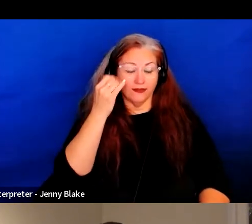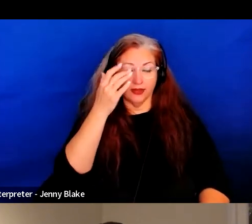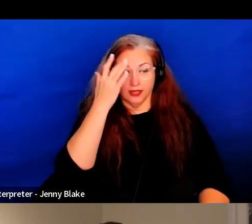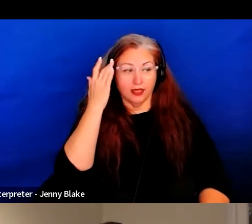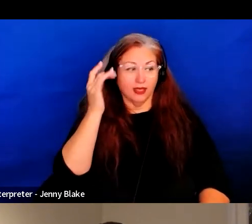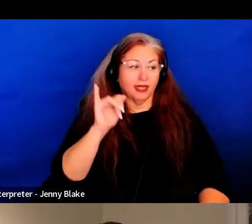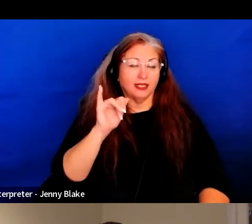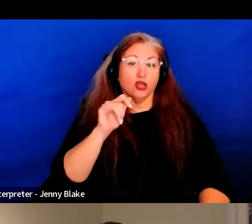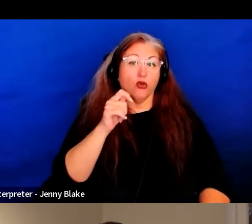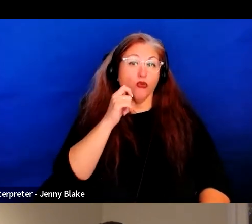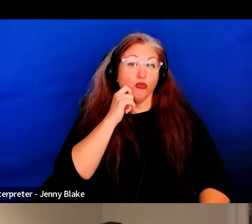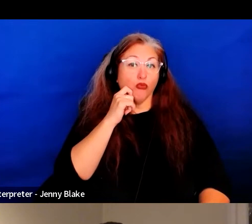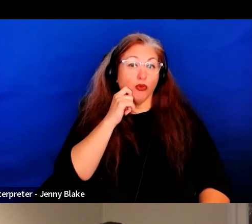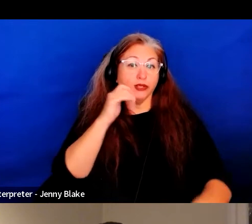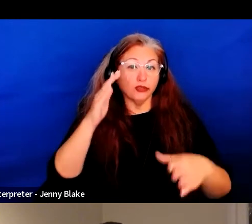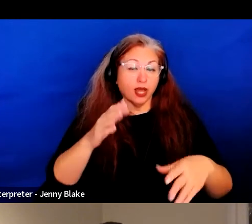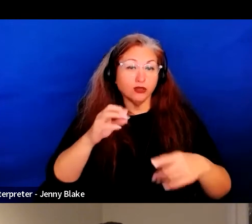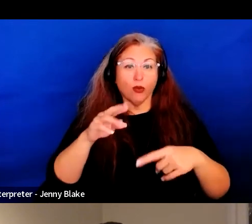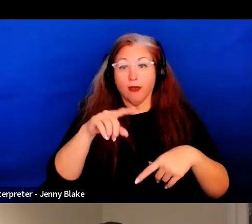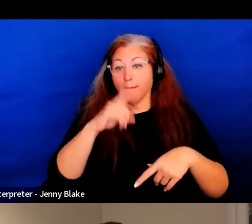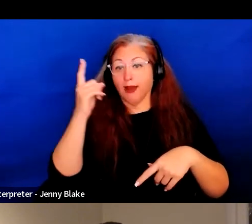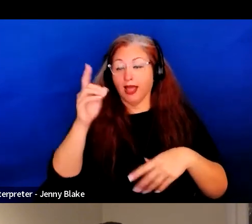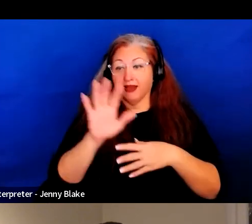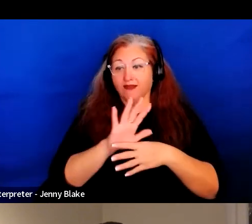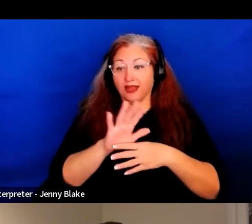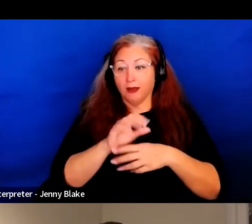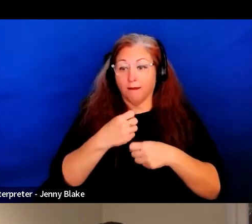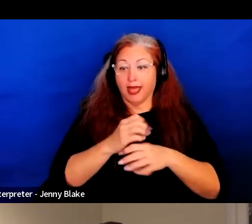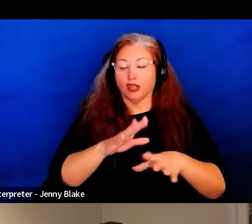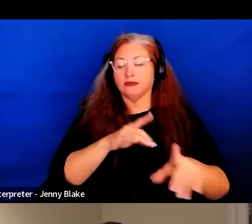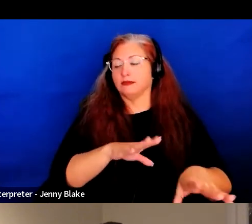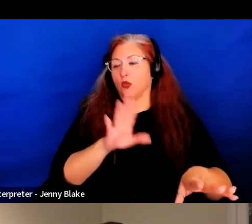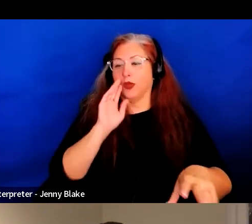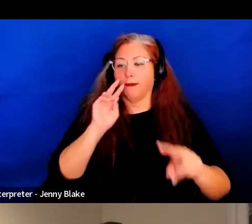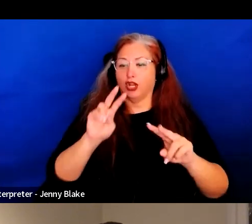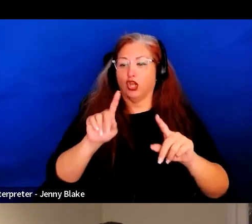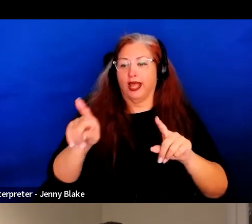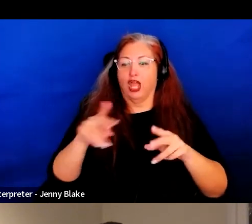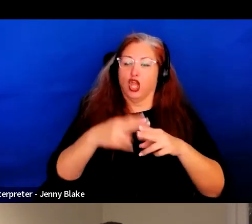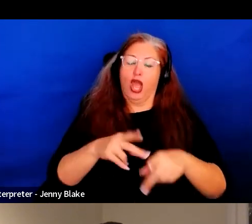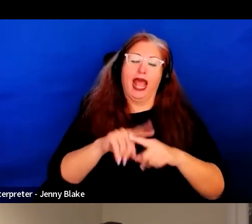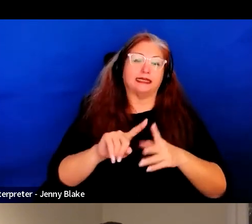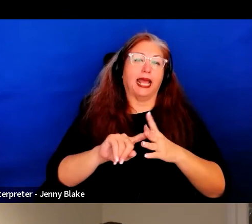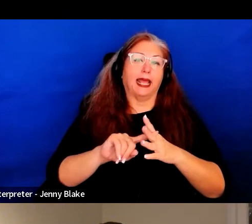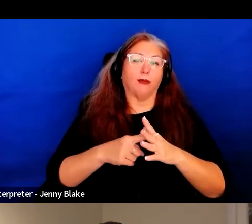if it is a racialized filmmaker or a Black filmmaker, for sure, they'll be seen as emerging, no matter if they've been emerging